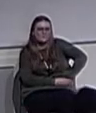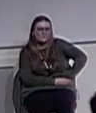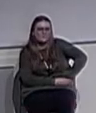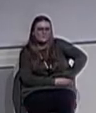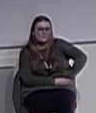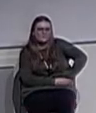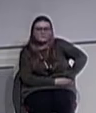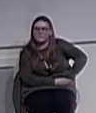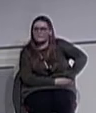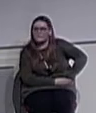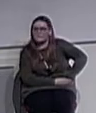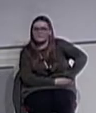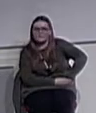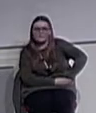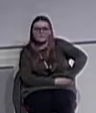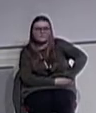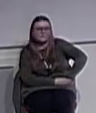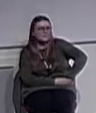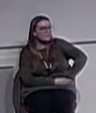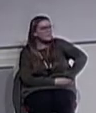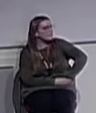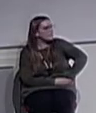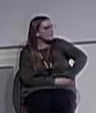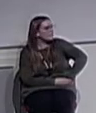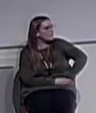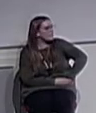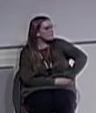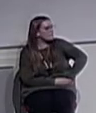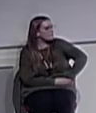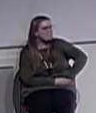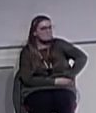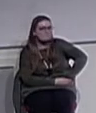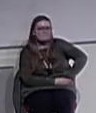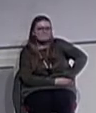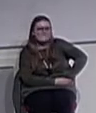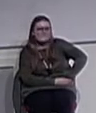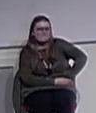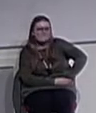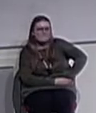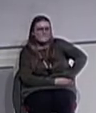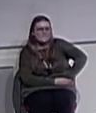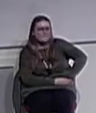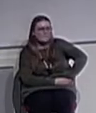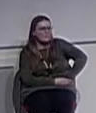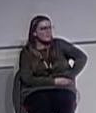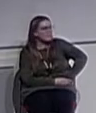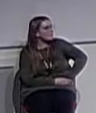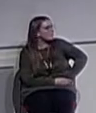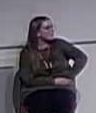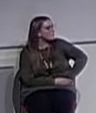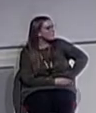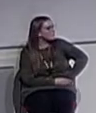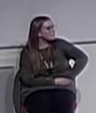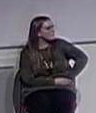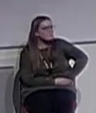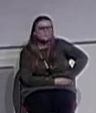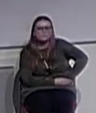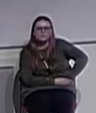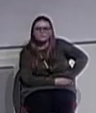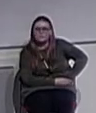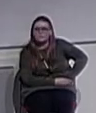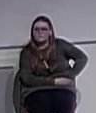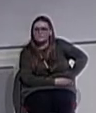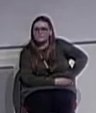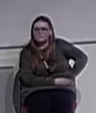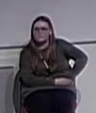diabetes, those who have more highlights versus those who have less. Just as one size of clothing doesn't fit every person, not all treatments are beneficial to